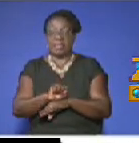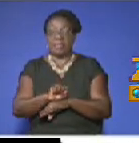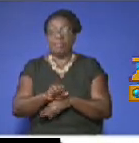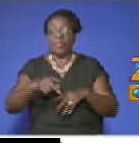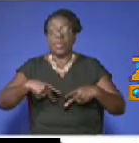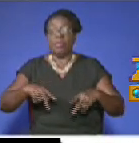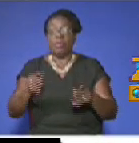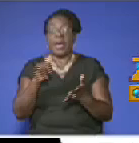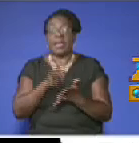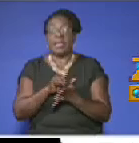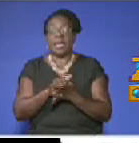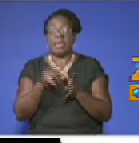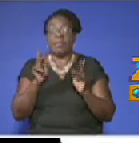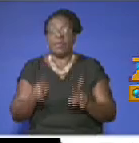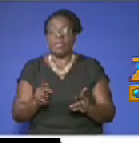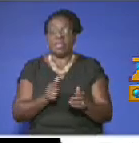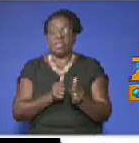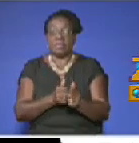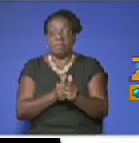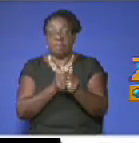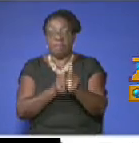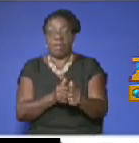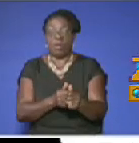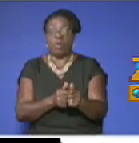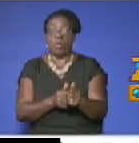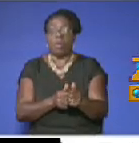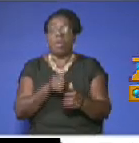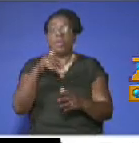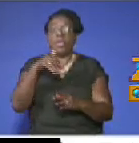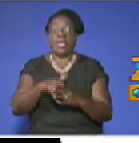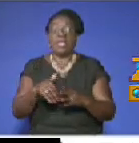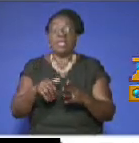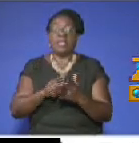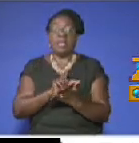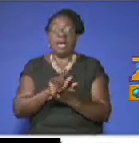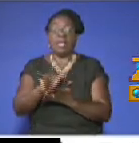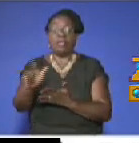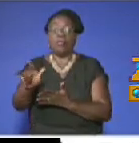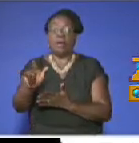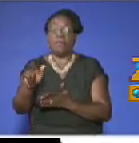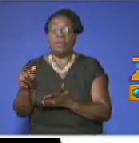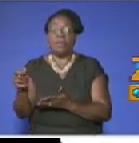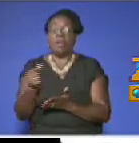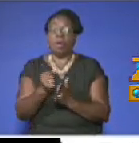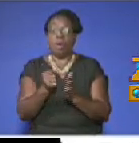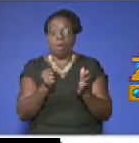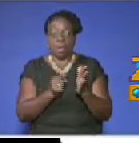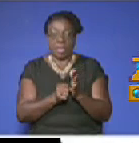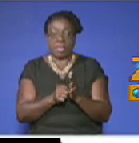provided that individuals comply with the inter-island travel orders.